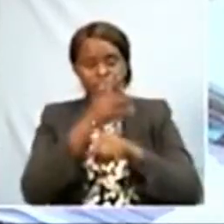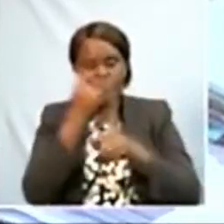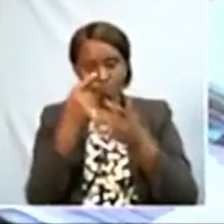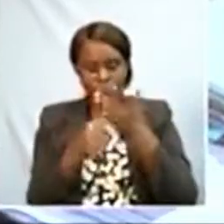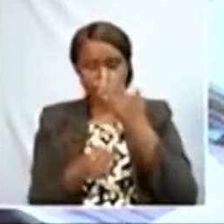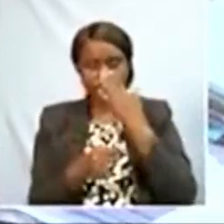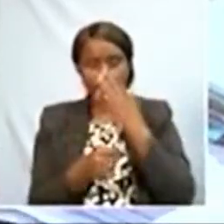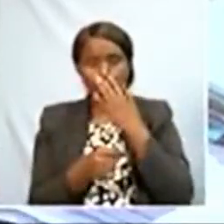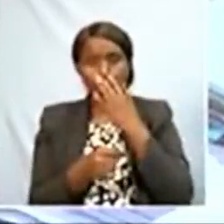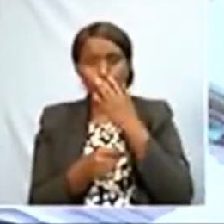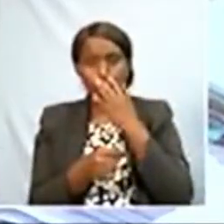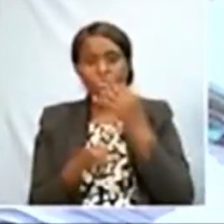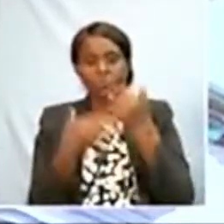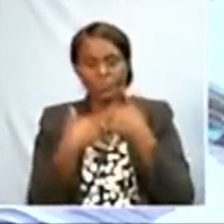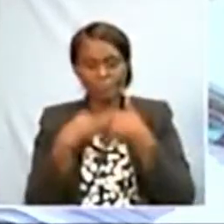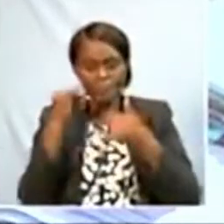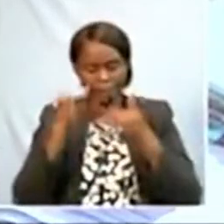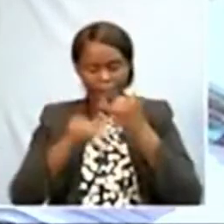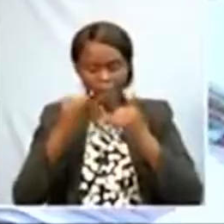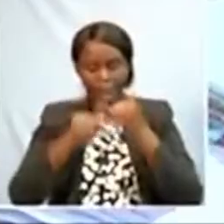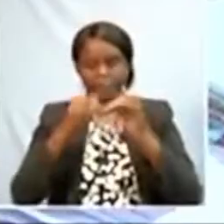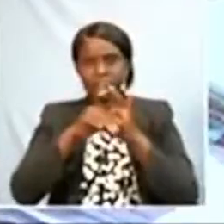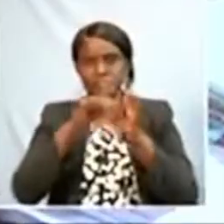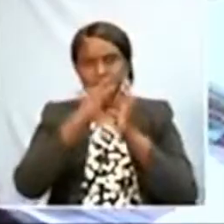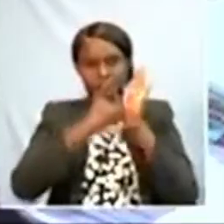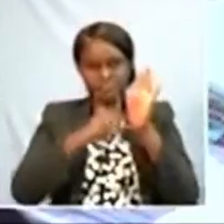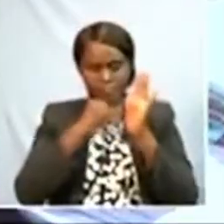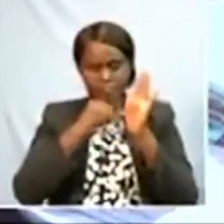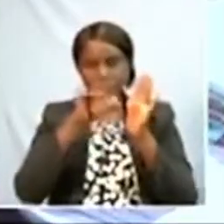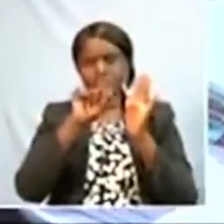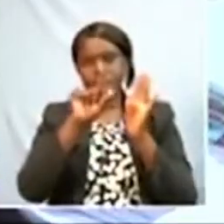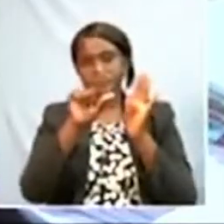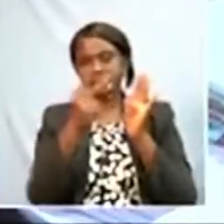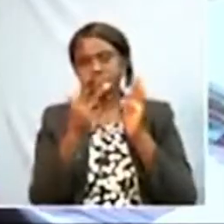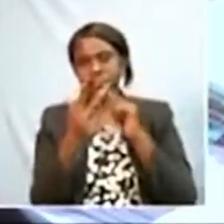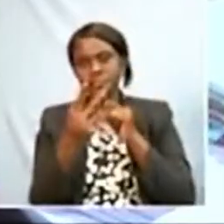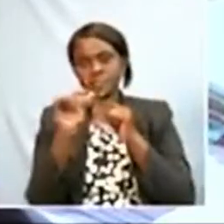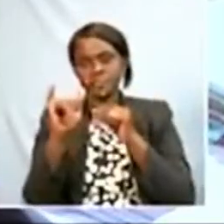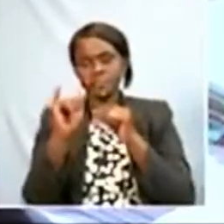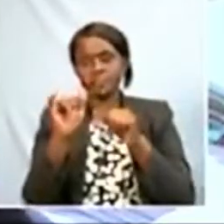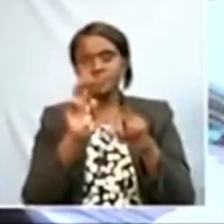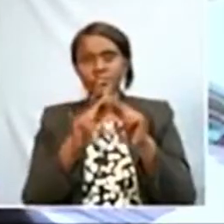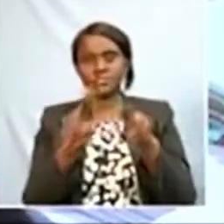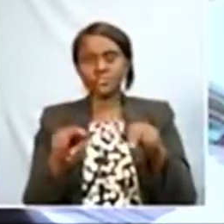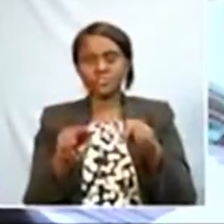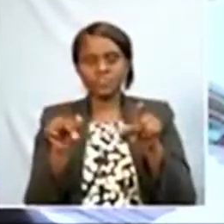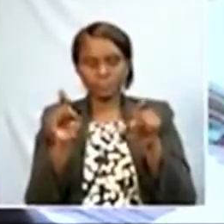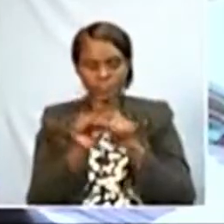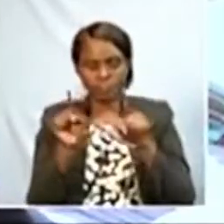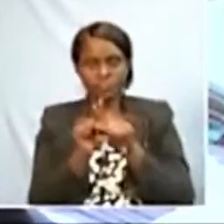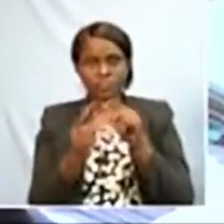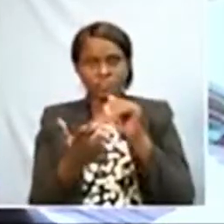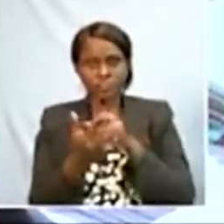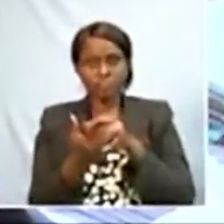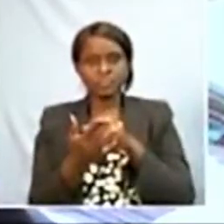be completed in June 2023. Yes, Chair. And